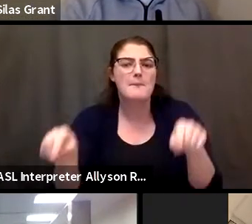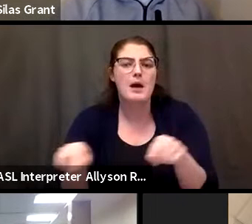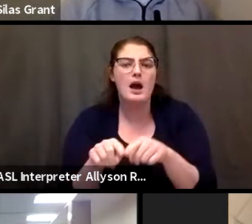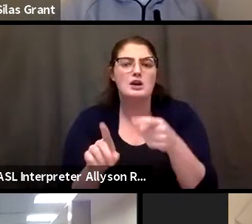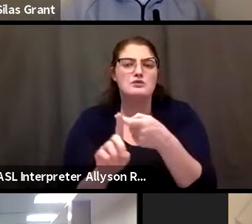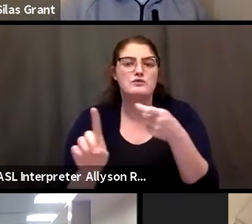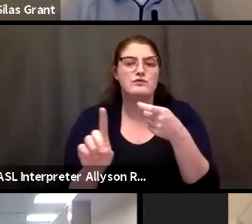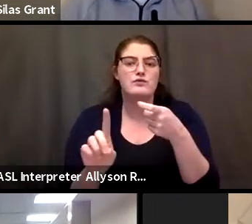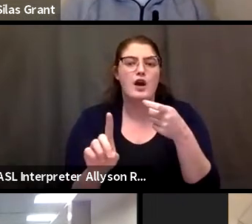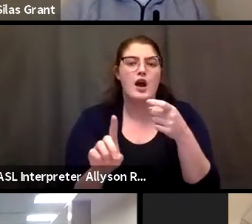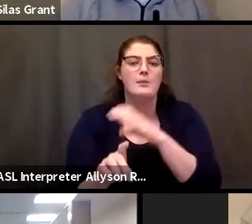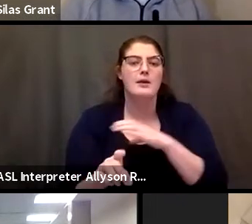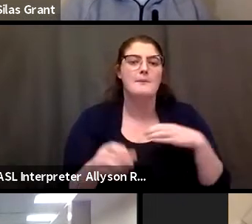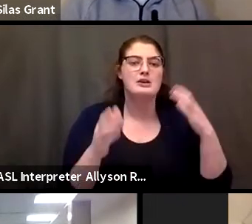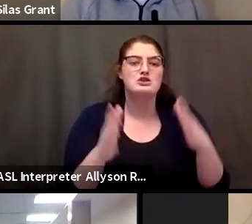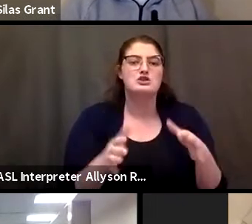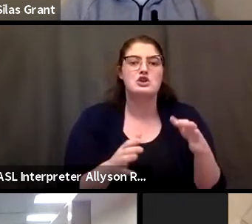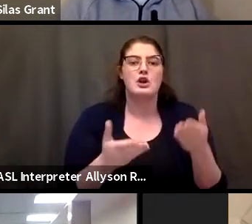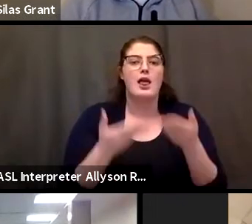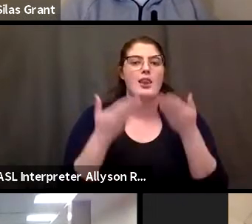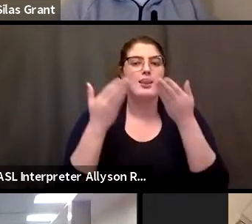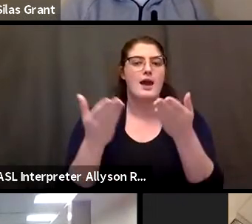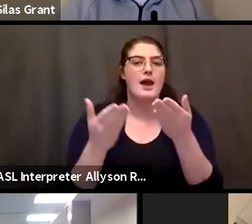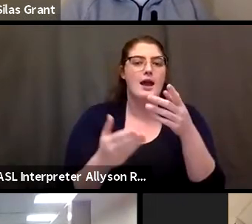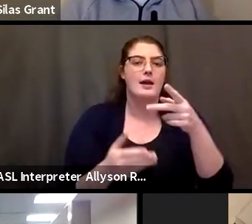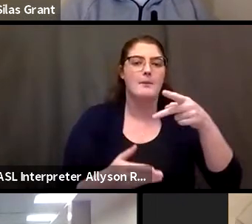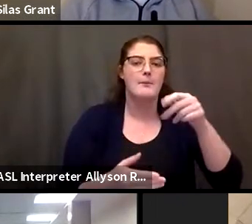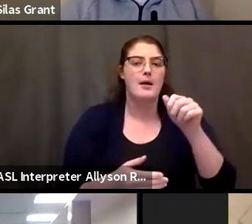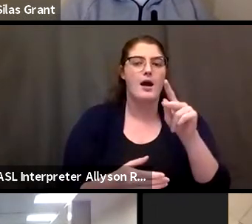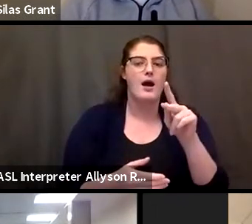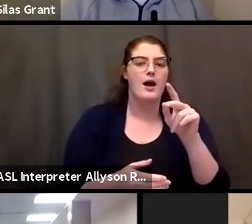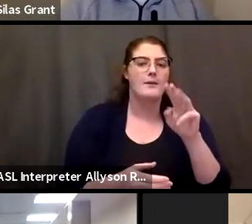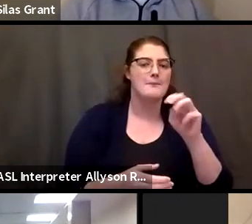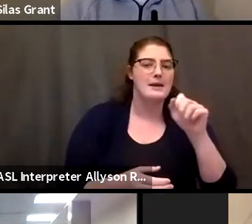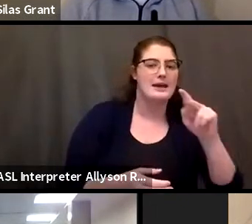Commissioner-elect Hoffman, and we haven't had,